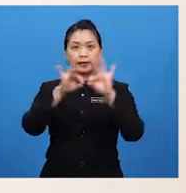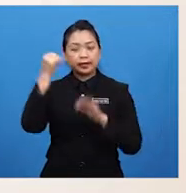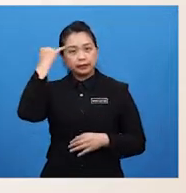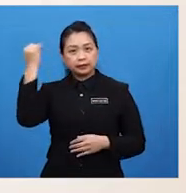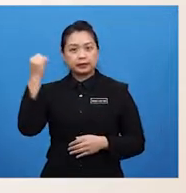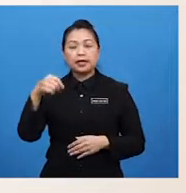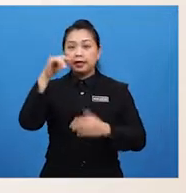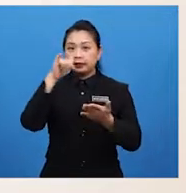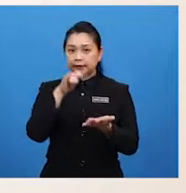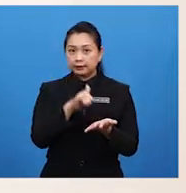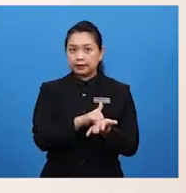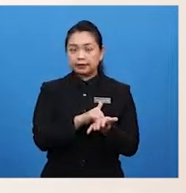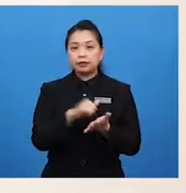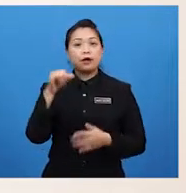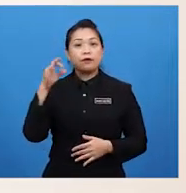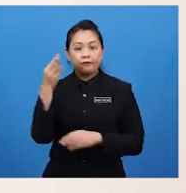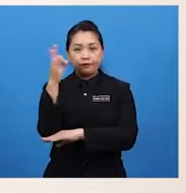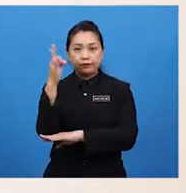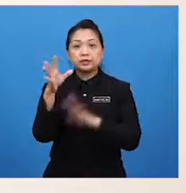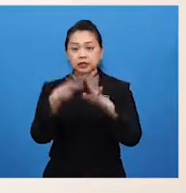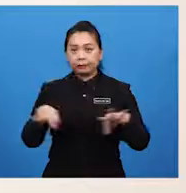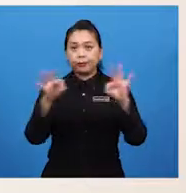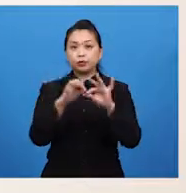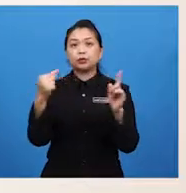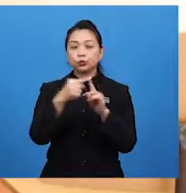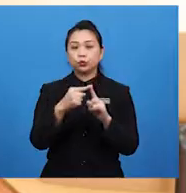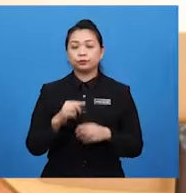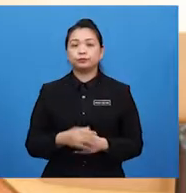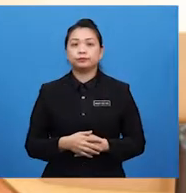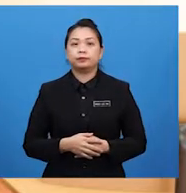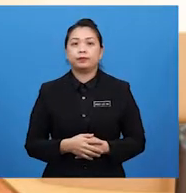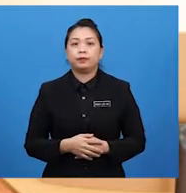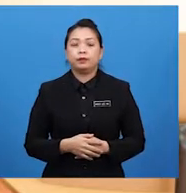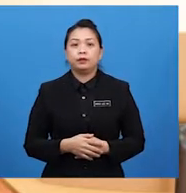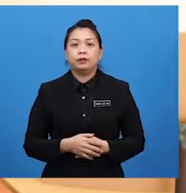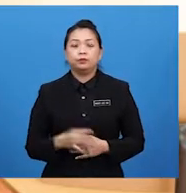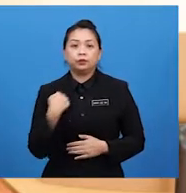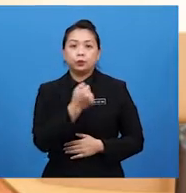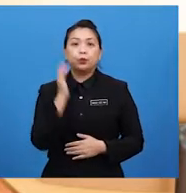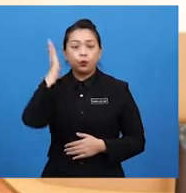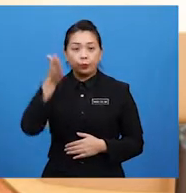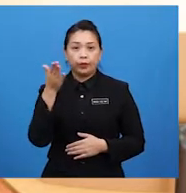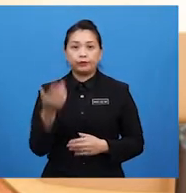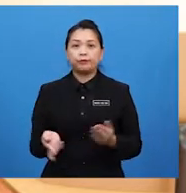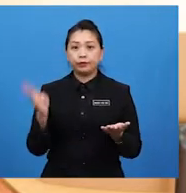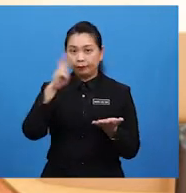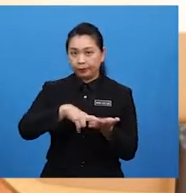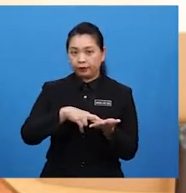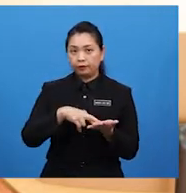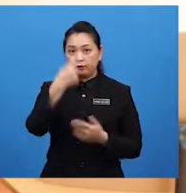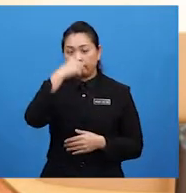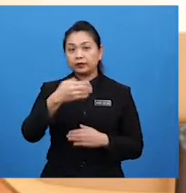forest is important for our ecosystem. We will repeat the process for the next